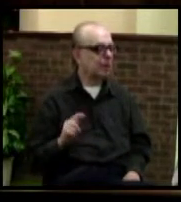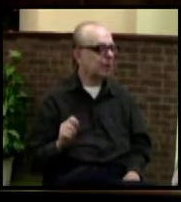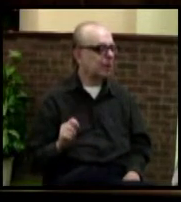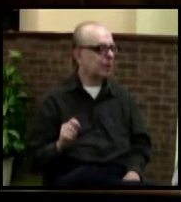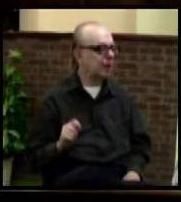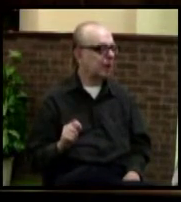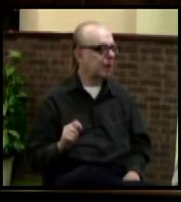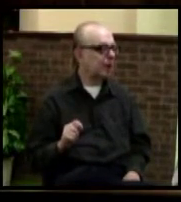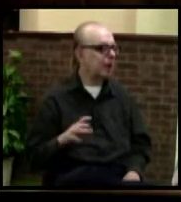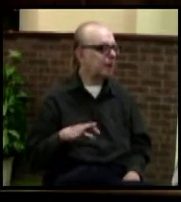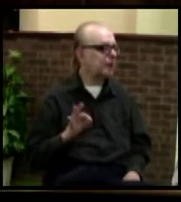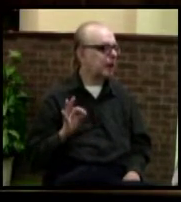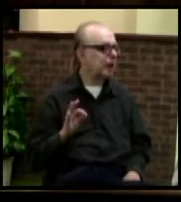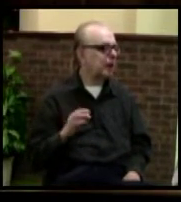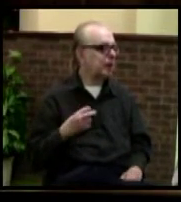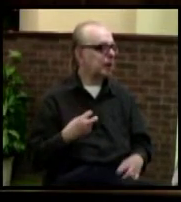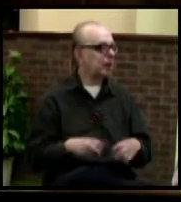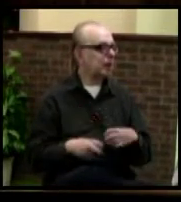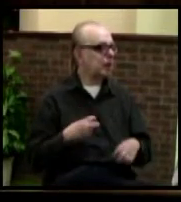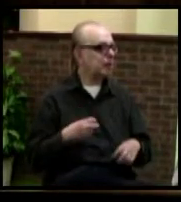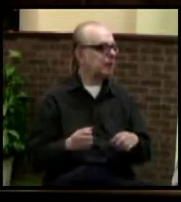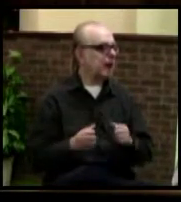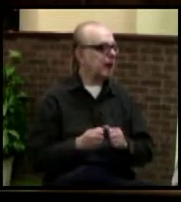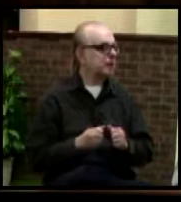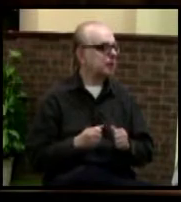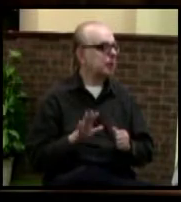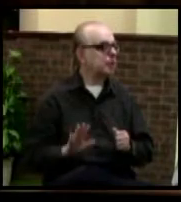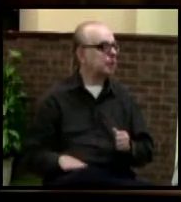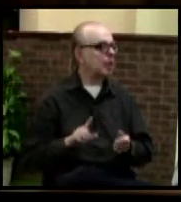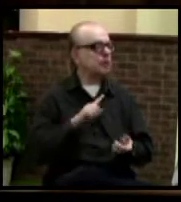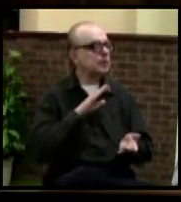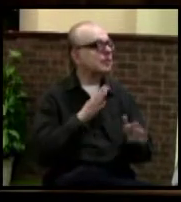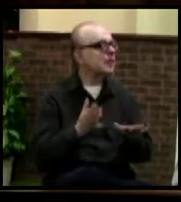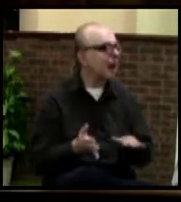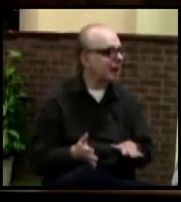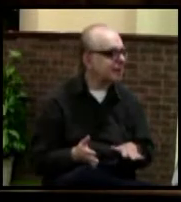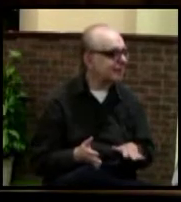vet found that the dog had a problem and was dying.